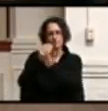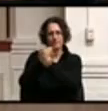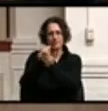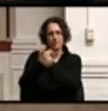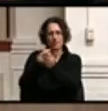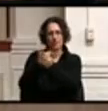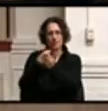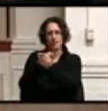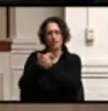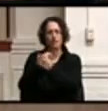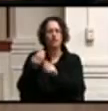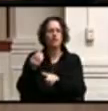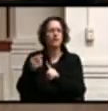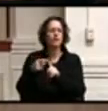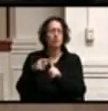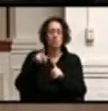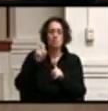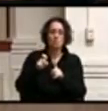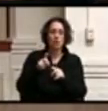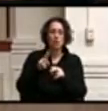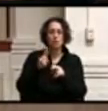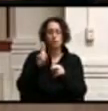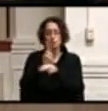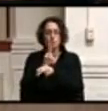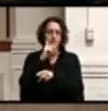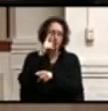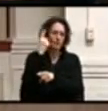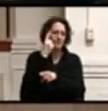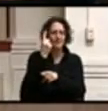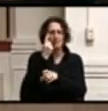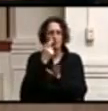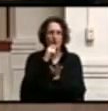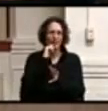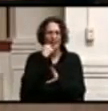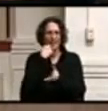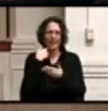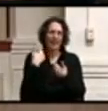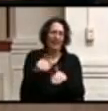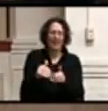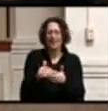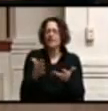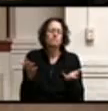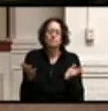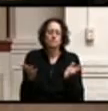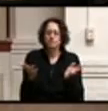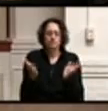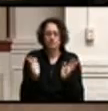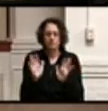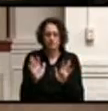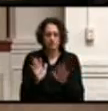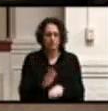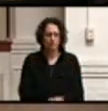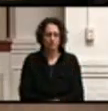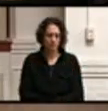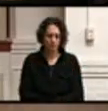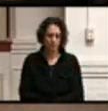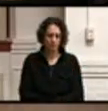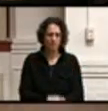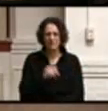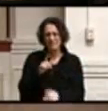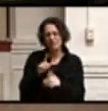fall to the general right. fund or something really, right. really, really cool. Like that. really cool. So. No. We can only hope and pray.